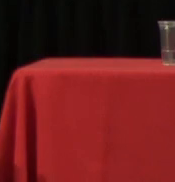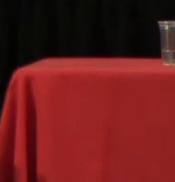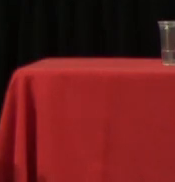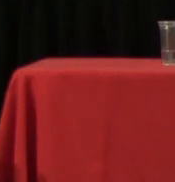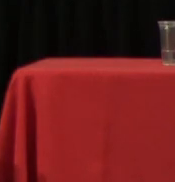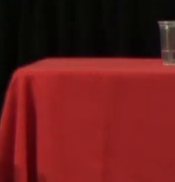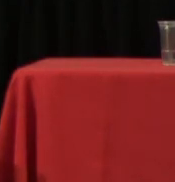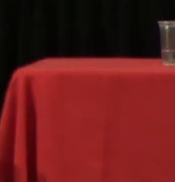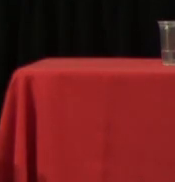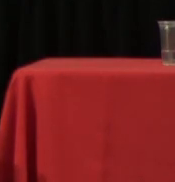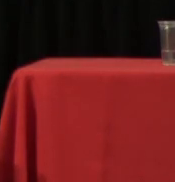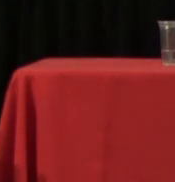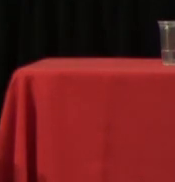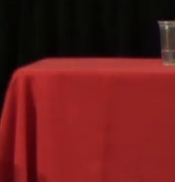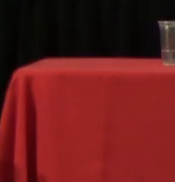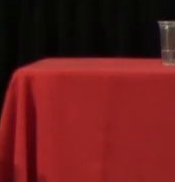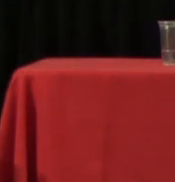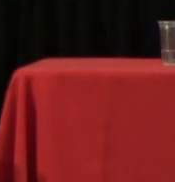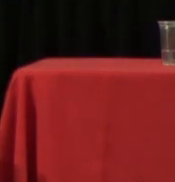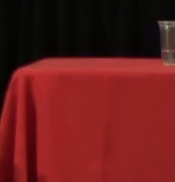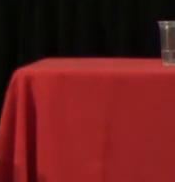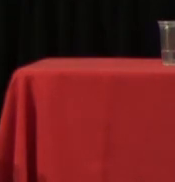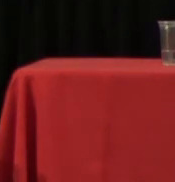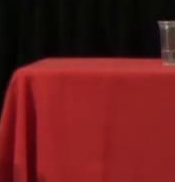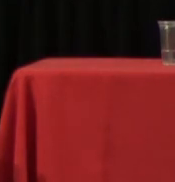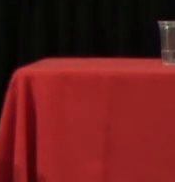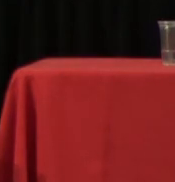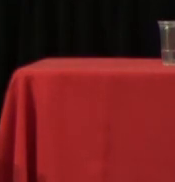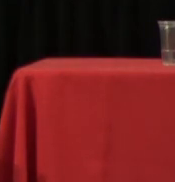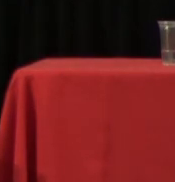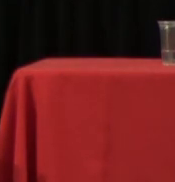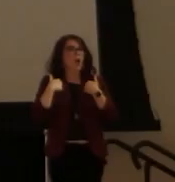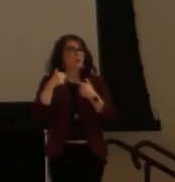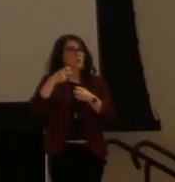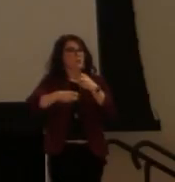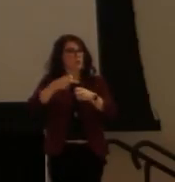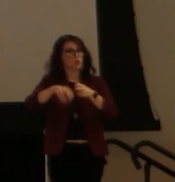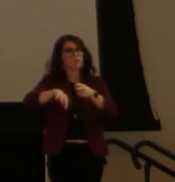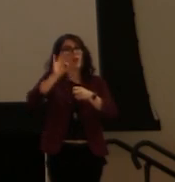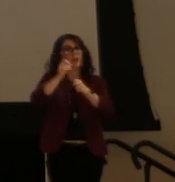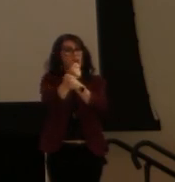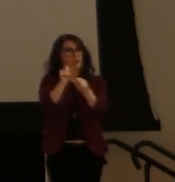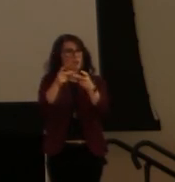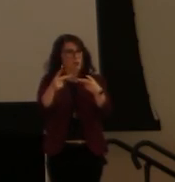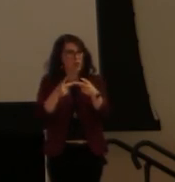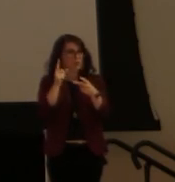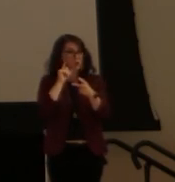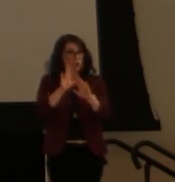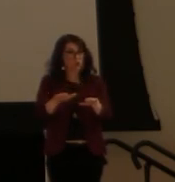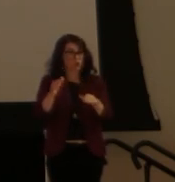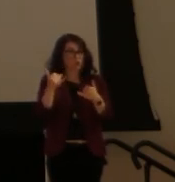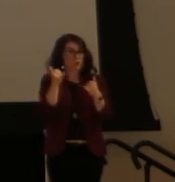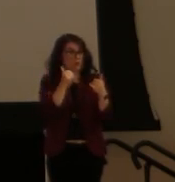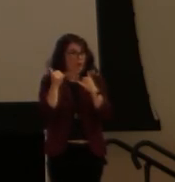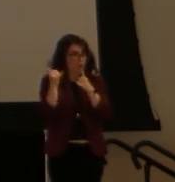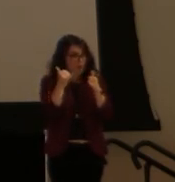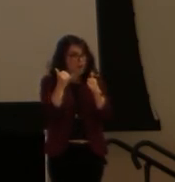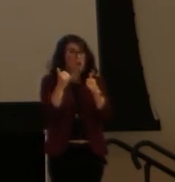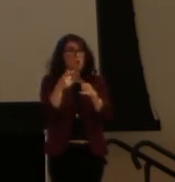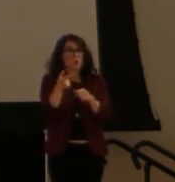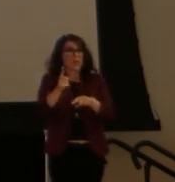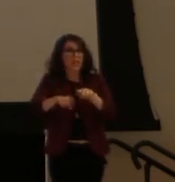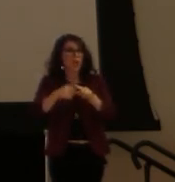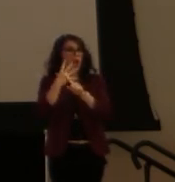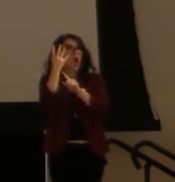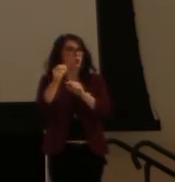family may find difficulty having a safe place for their children to play, or even for them to exercise. And